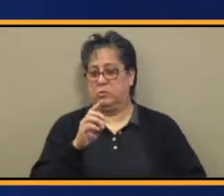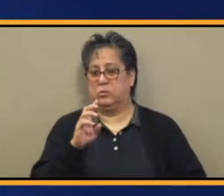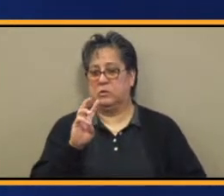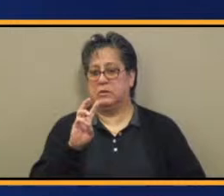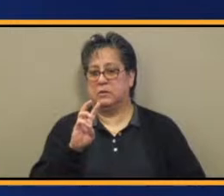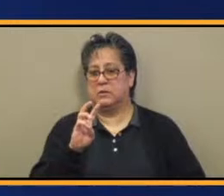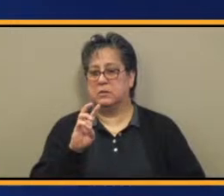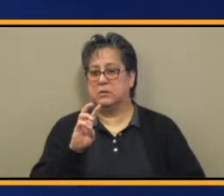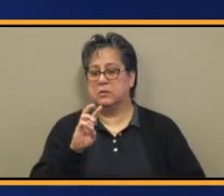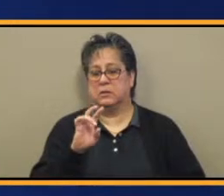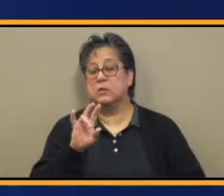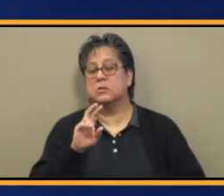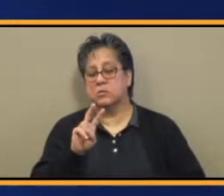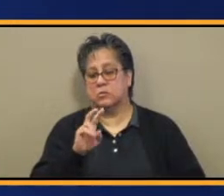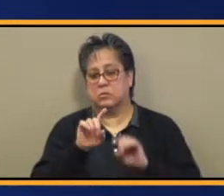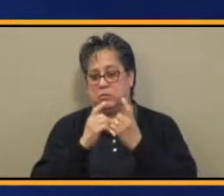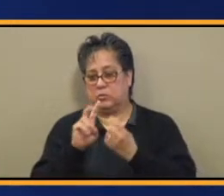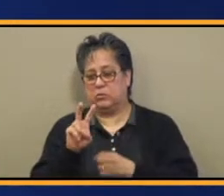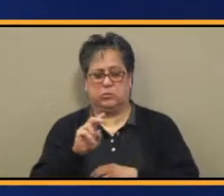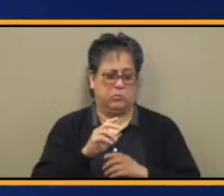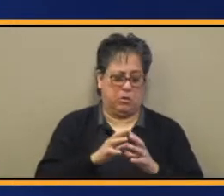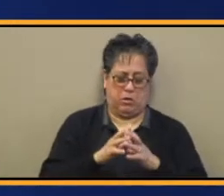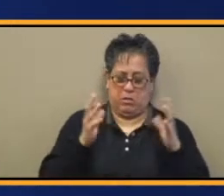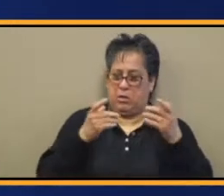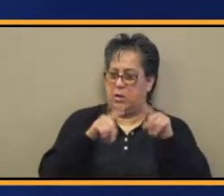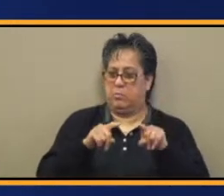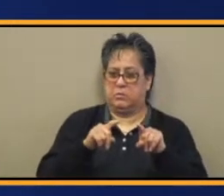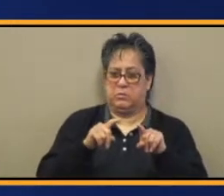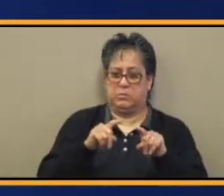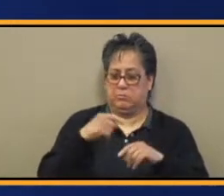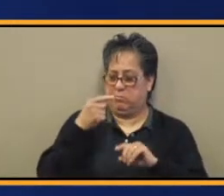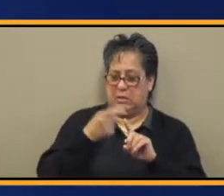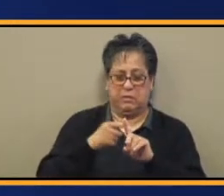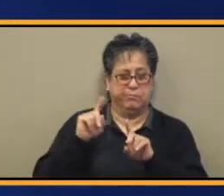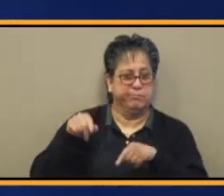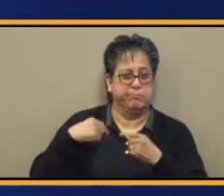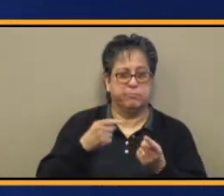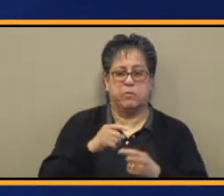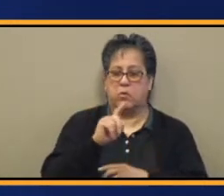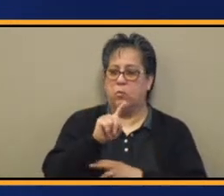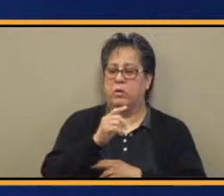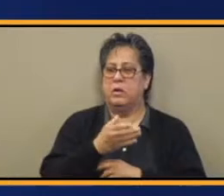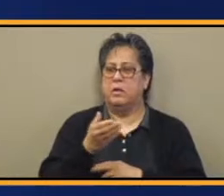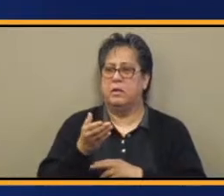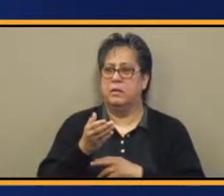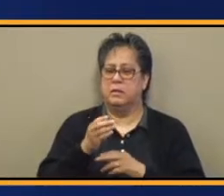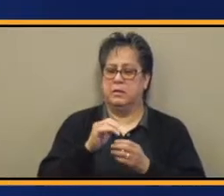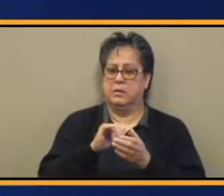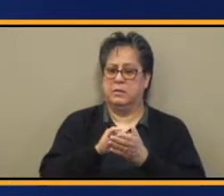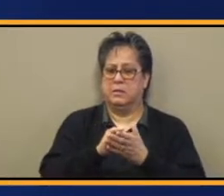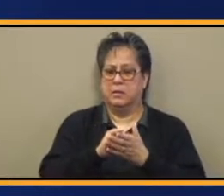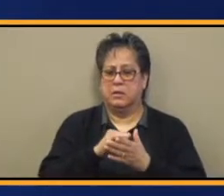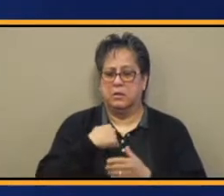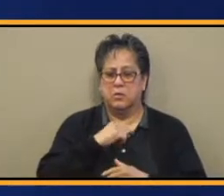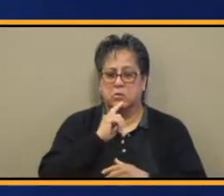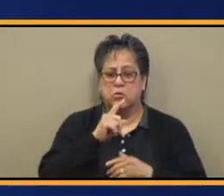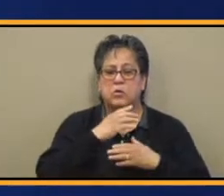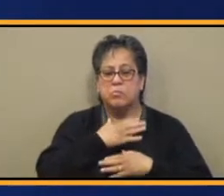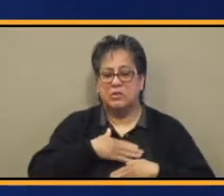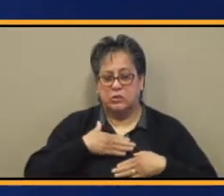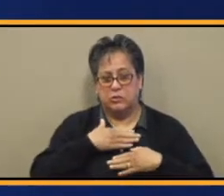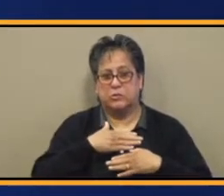Yeah, so a lot has happened in the last month, and I think that one of the things that I really appreciate